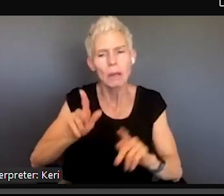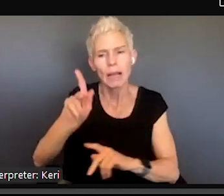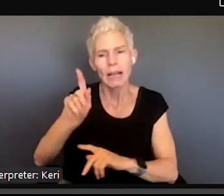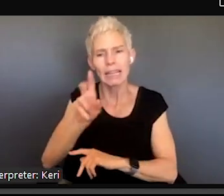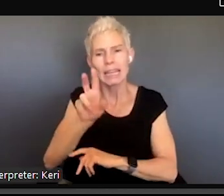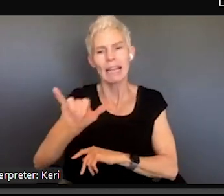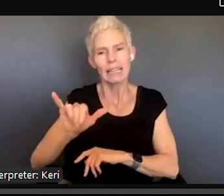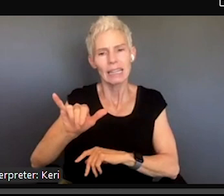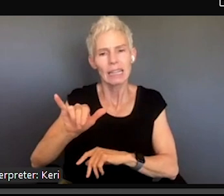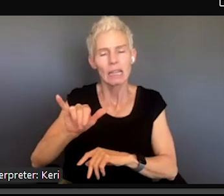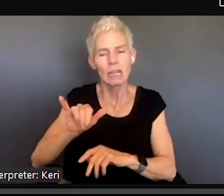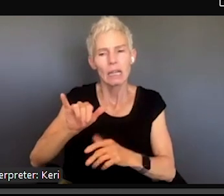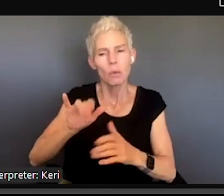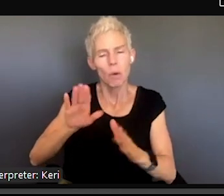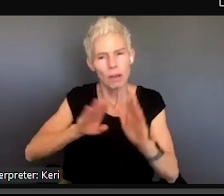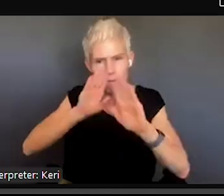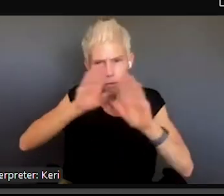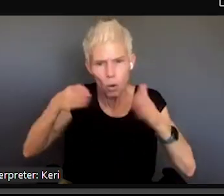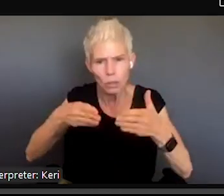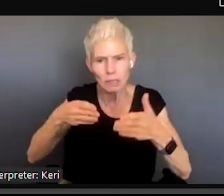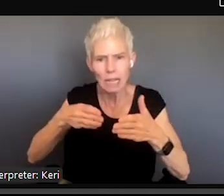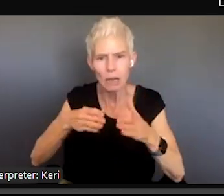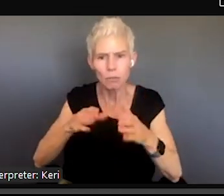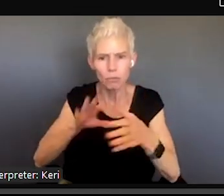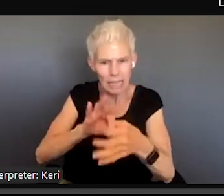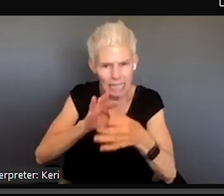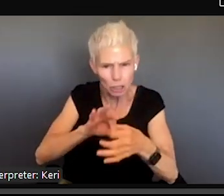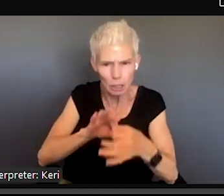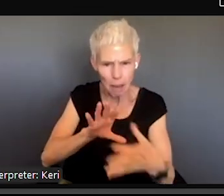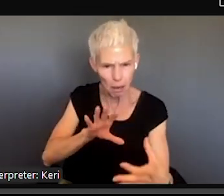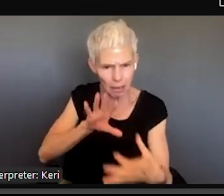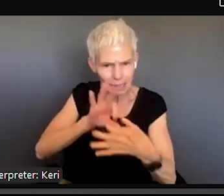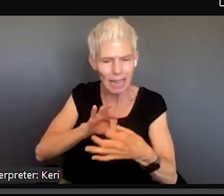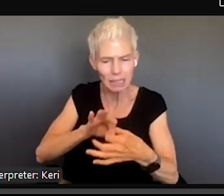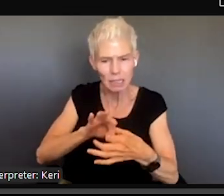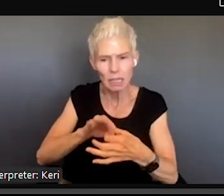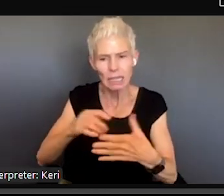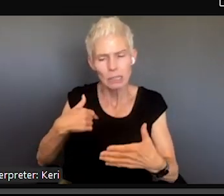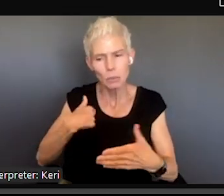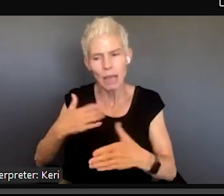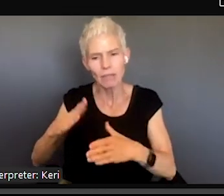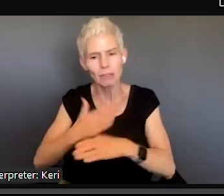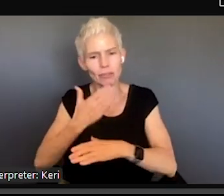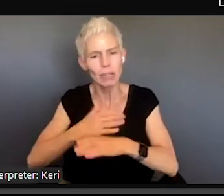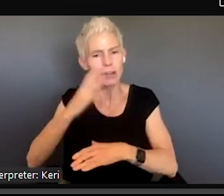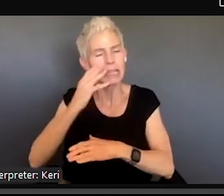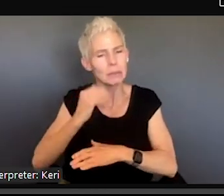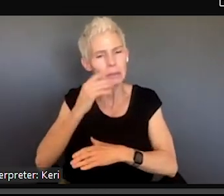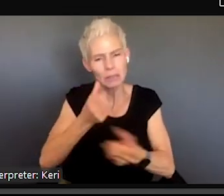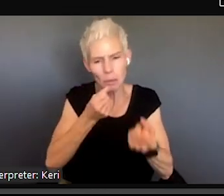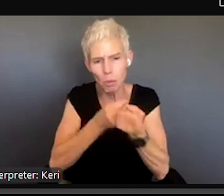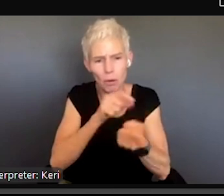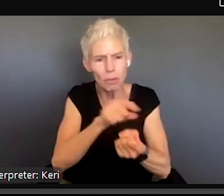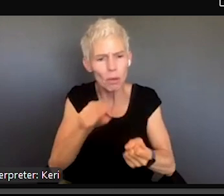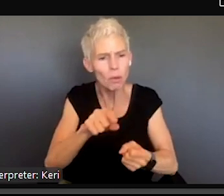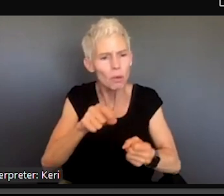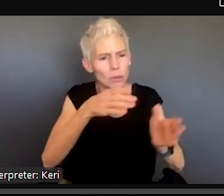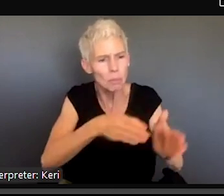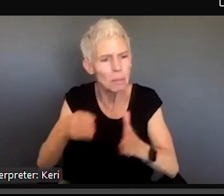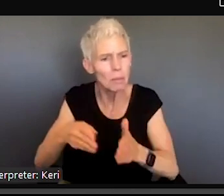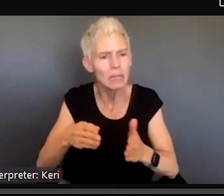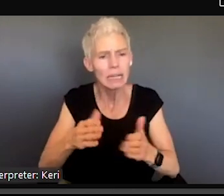us really focusing on that relationship and that connection around that shared experience so that we can support folks wherever they're at and